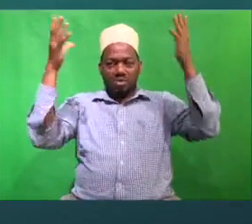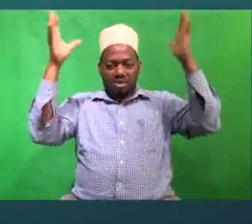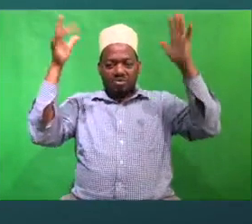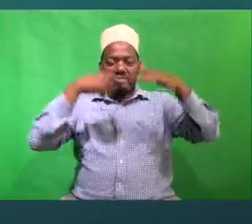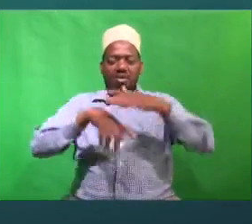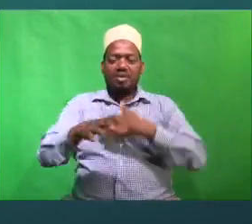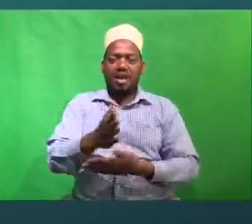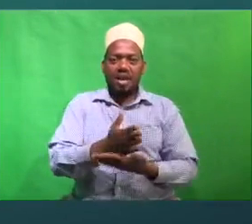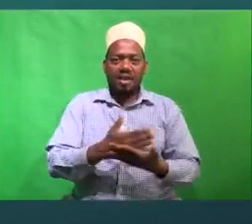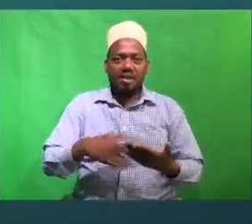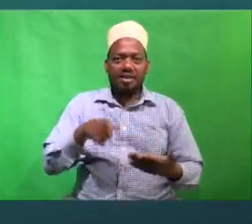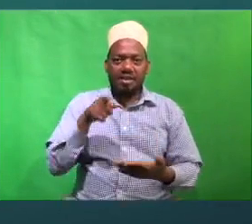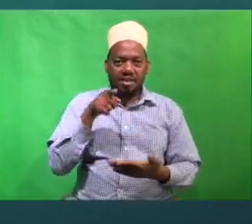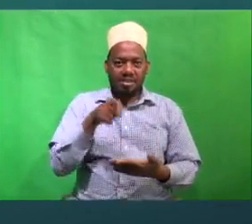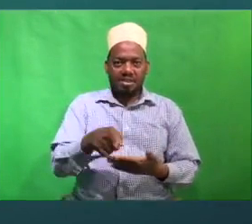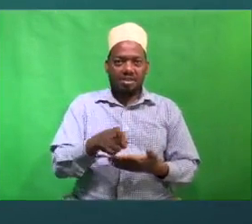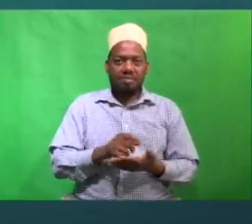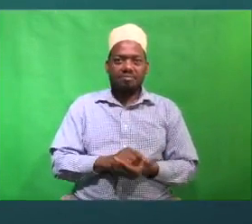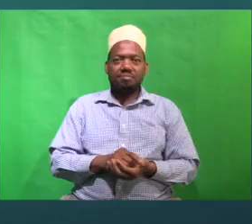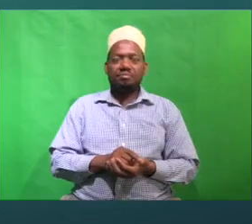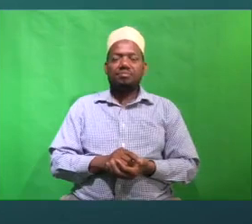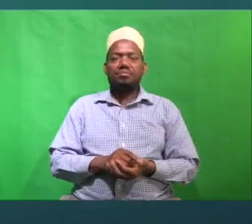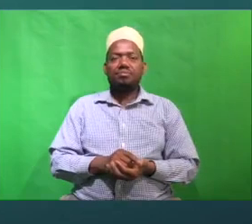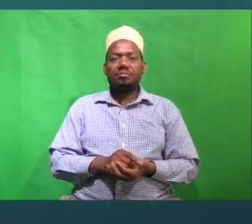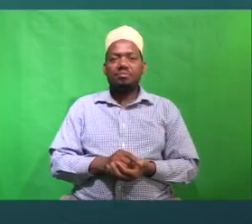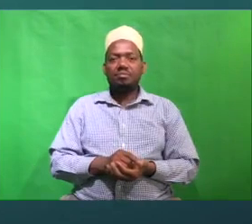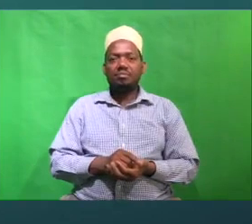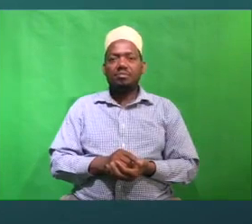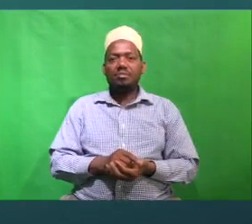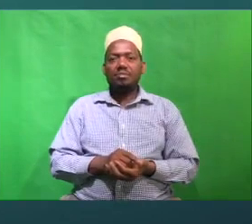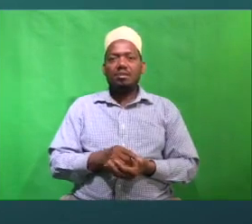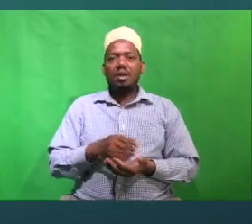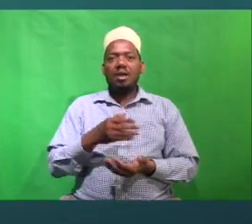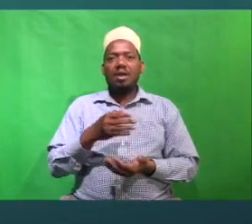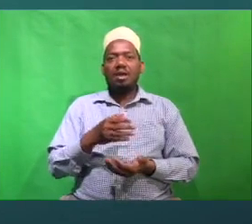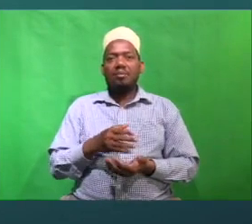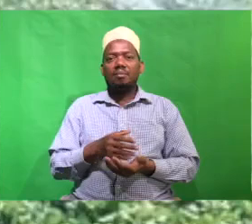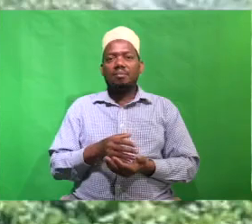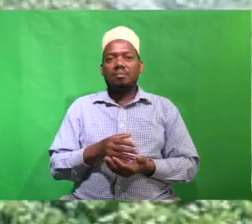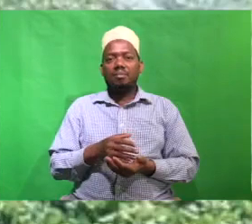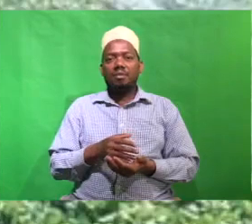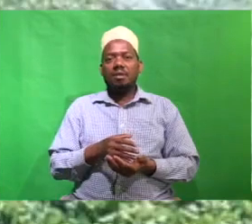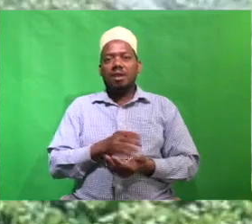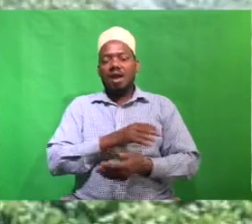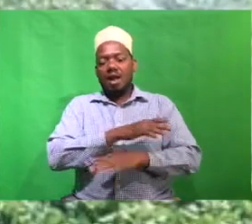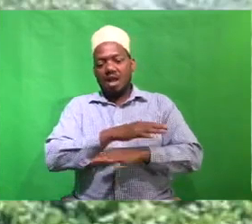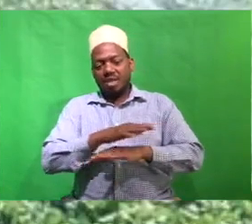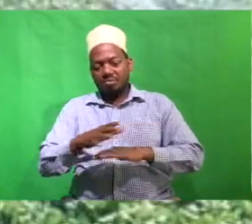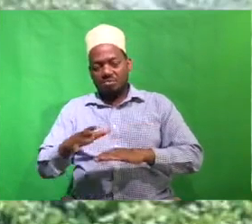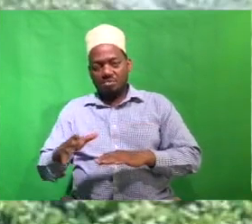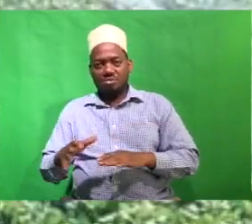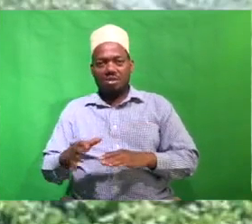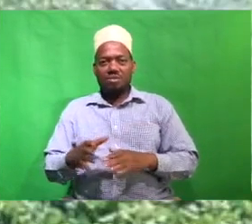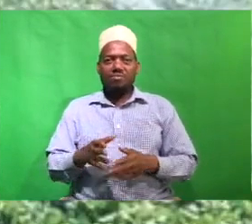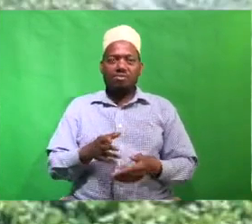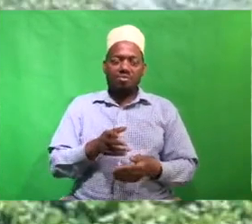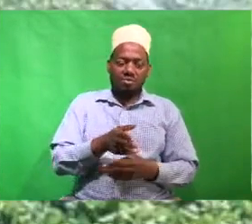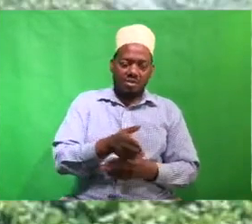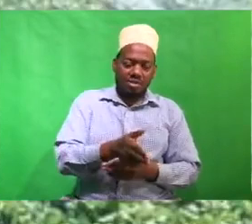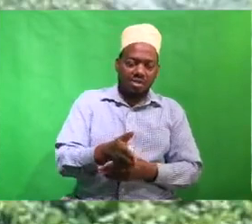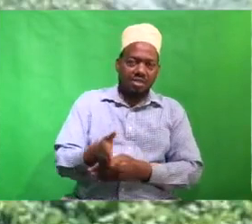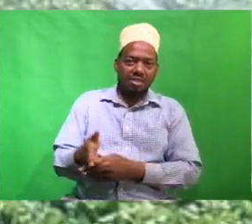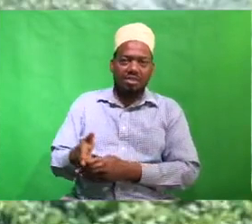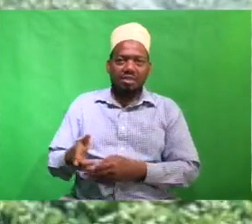live in particular area, and the other area there is few people. And earning water for irrigation, for the growth of